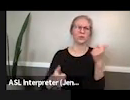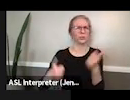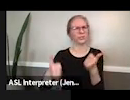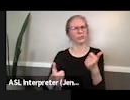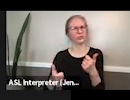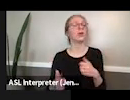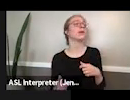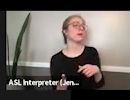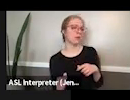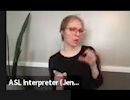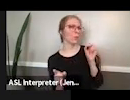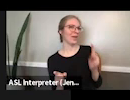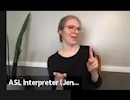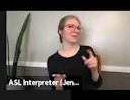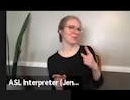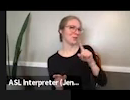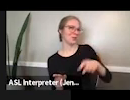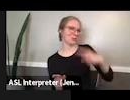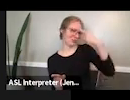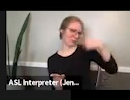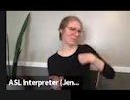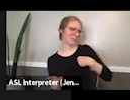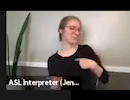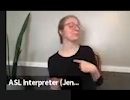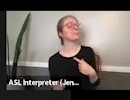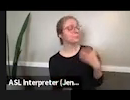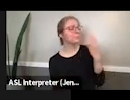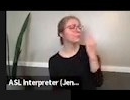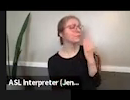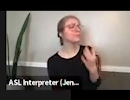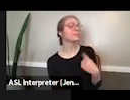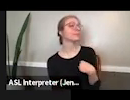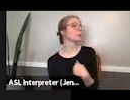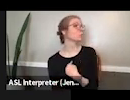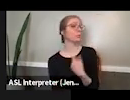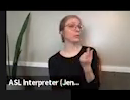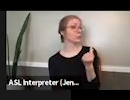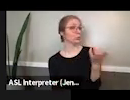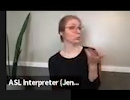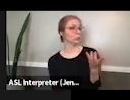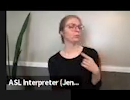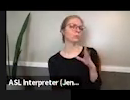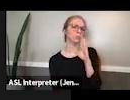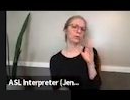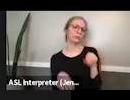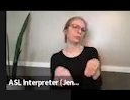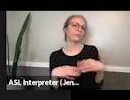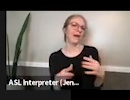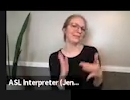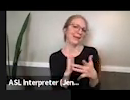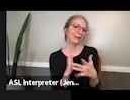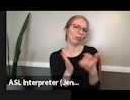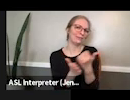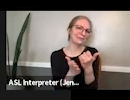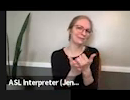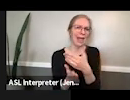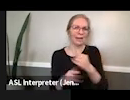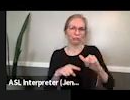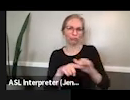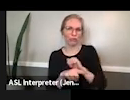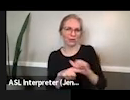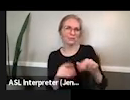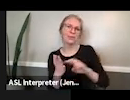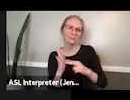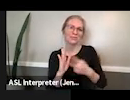Okay, that's for me. Kirby, what we do is we can provide technical assistance and training. So more things like this for